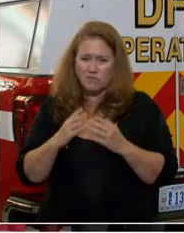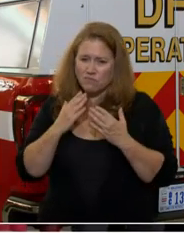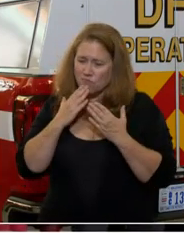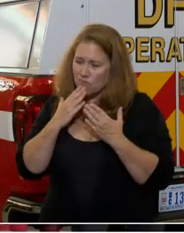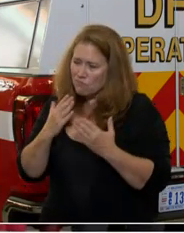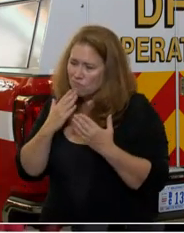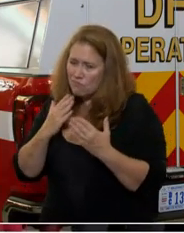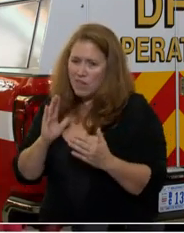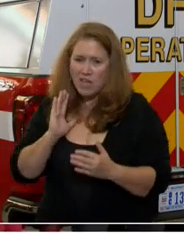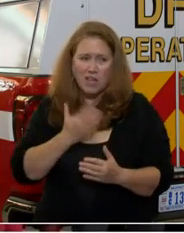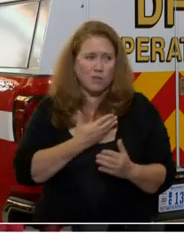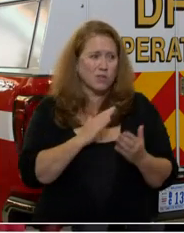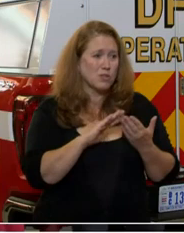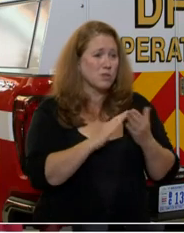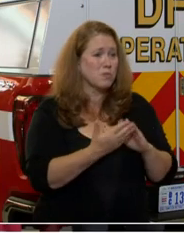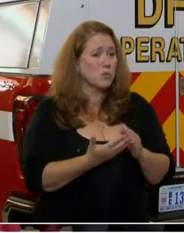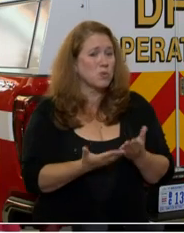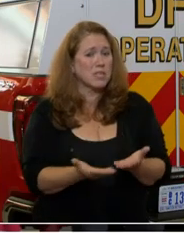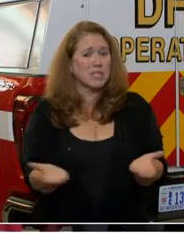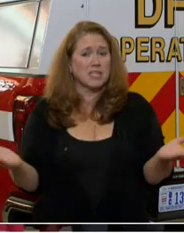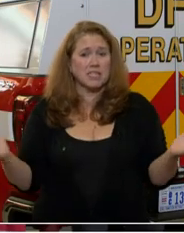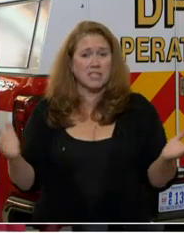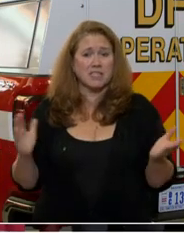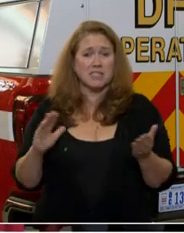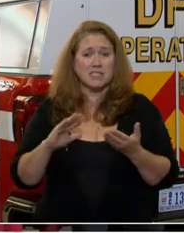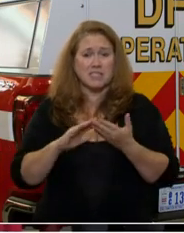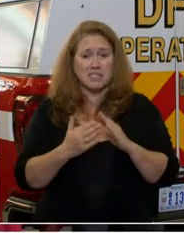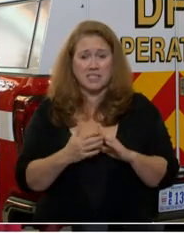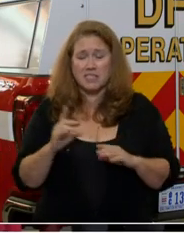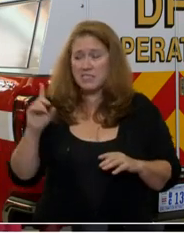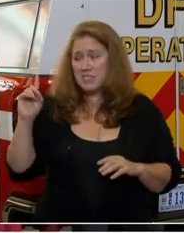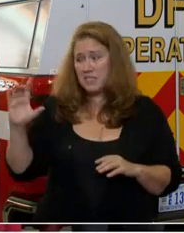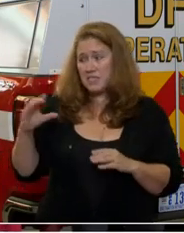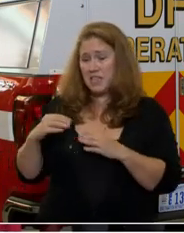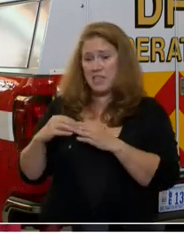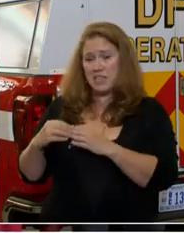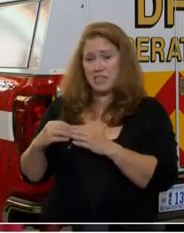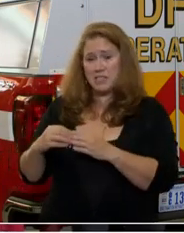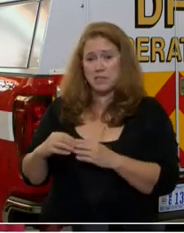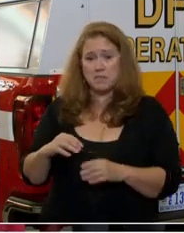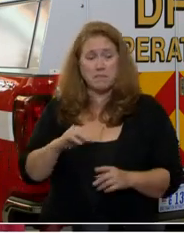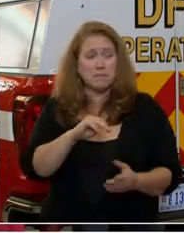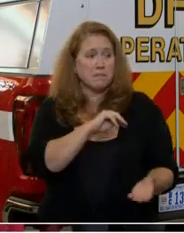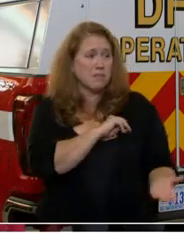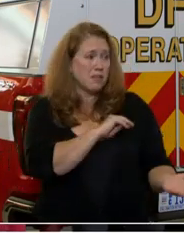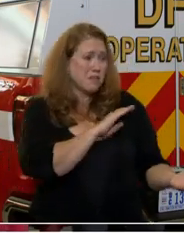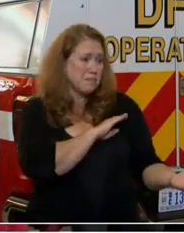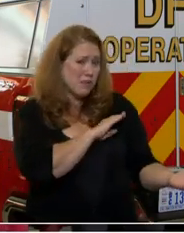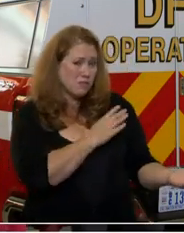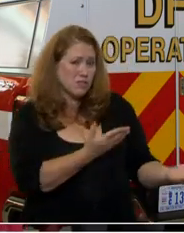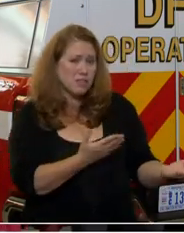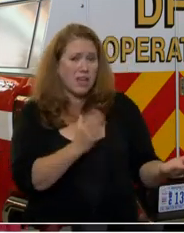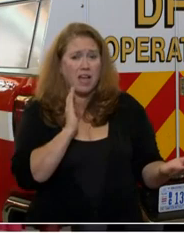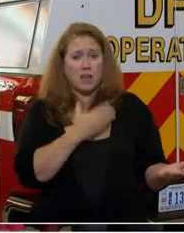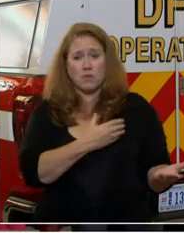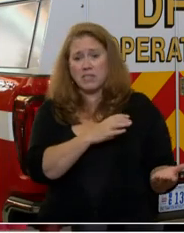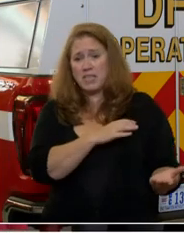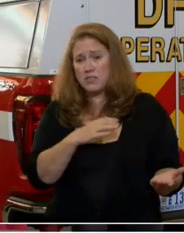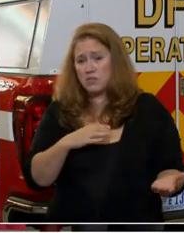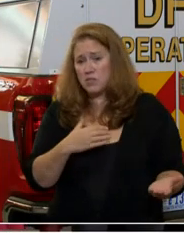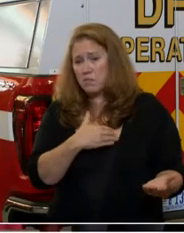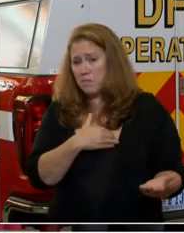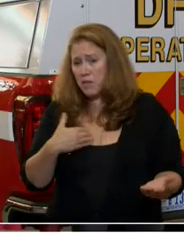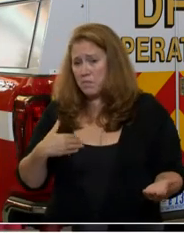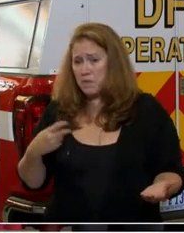the city's leadership, especially Mayor Bowser, Councilmember Pinto, Chairman Mendelson, Councilmember